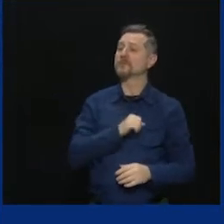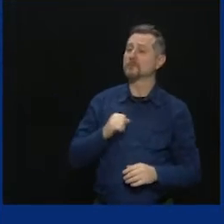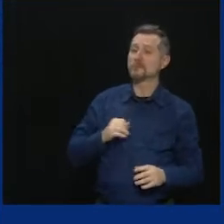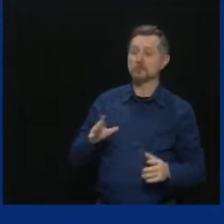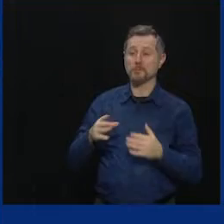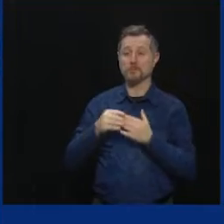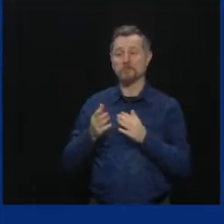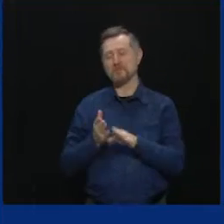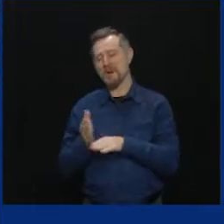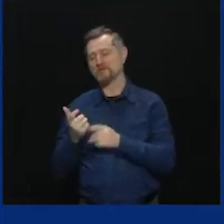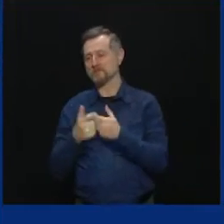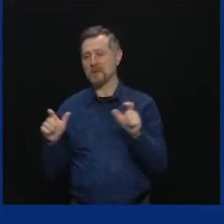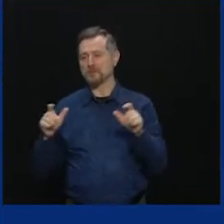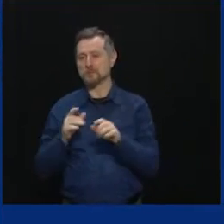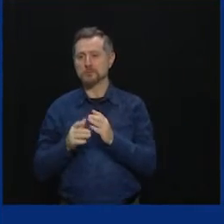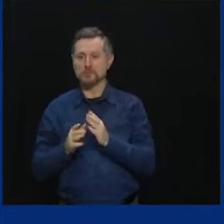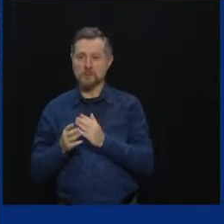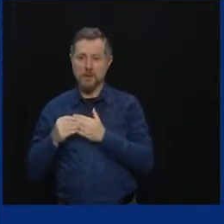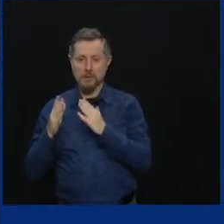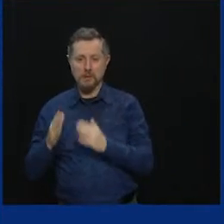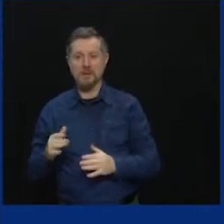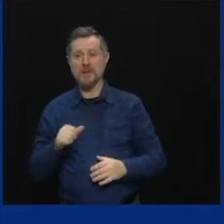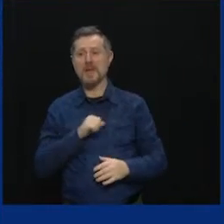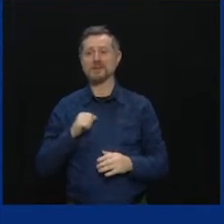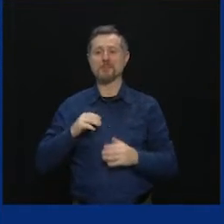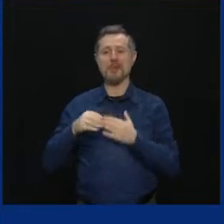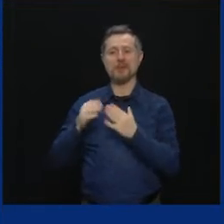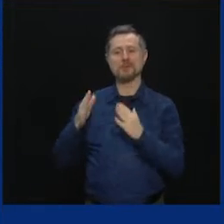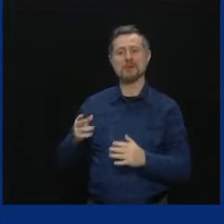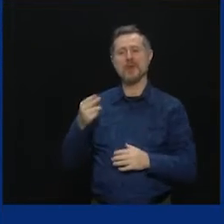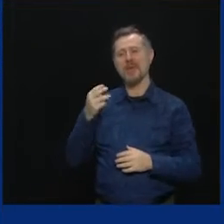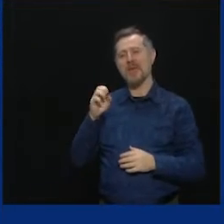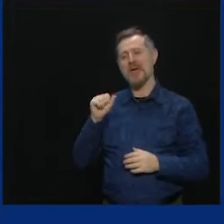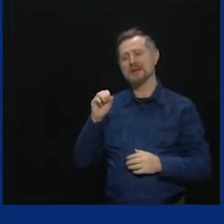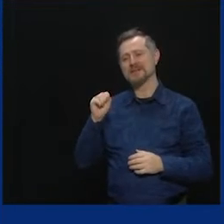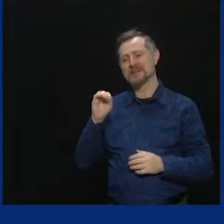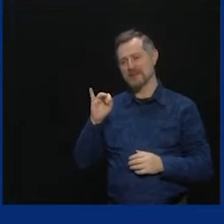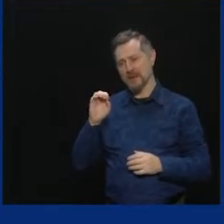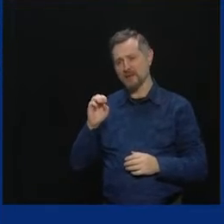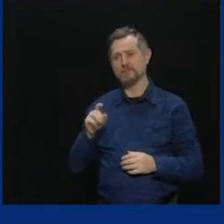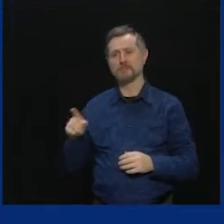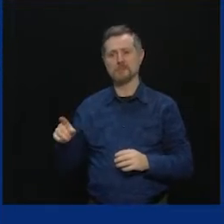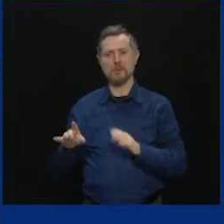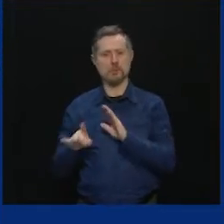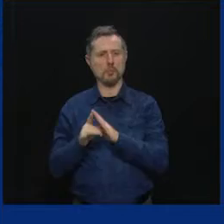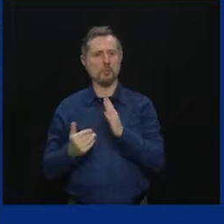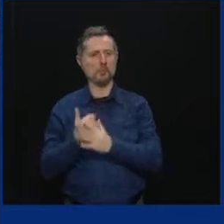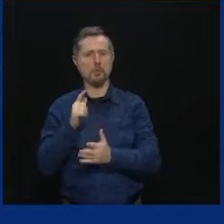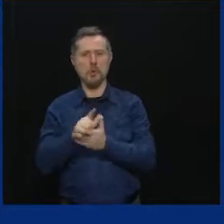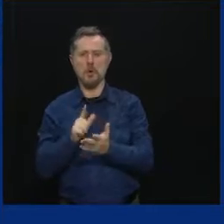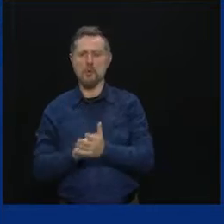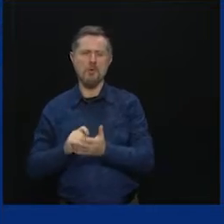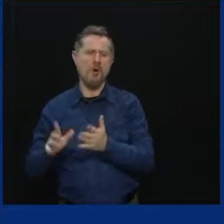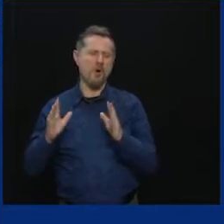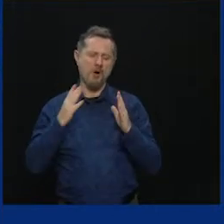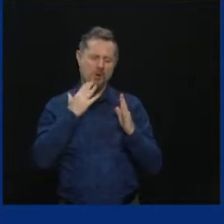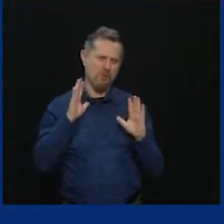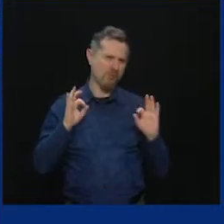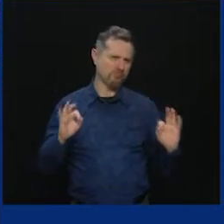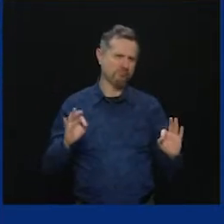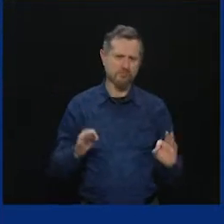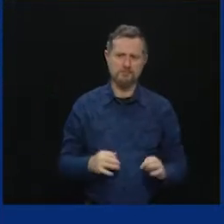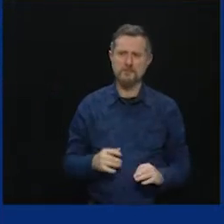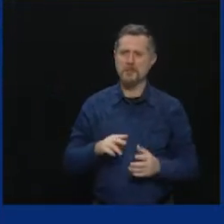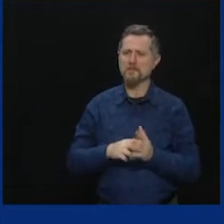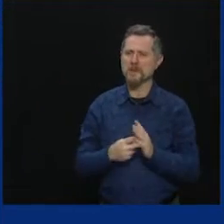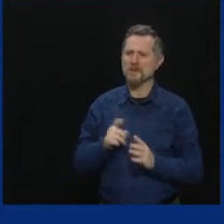the Assembly, led by Carl Heastie, they and their members came up with legislation that's smart. And I don't have to play politics with